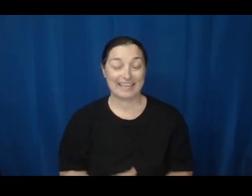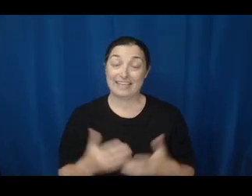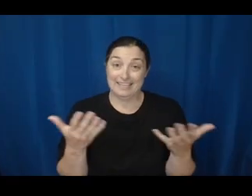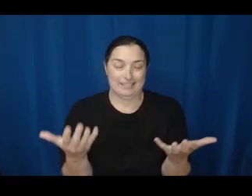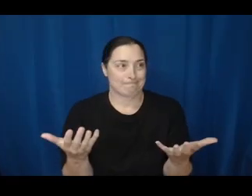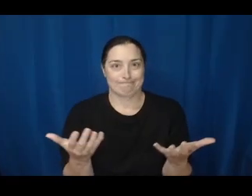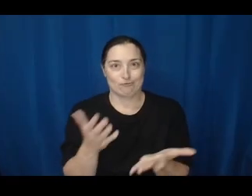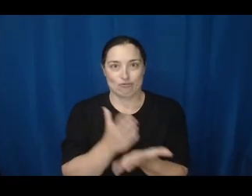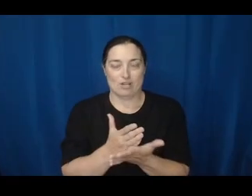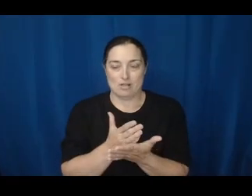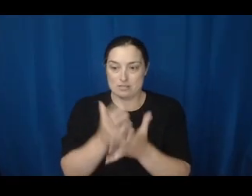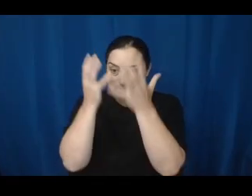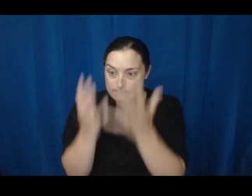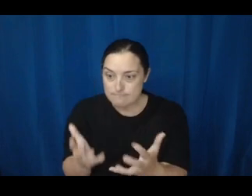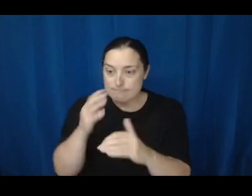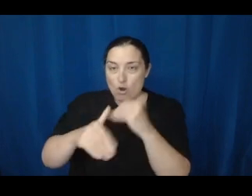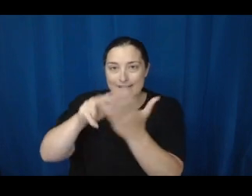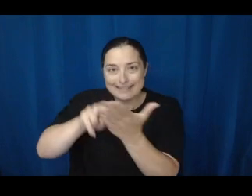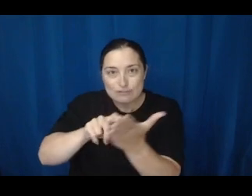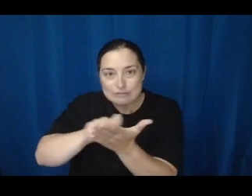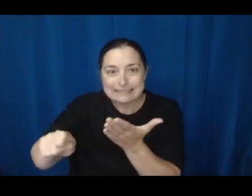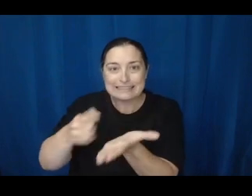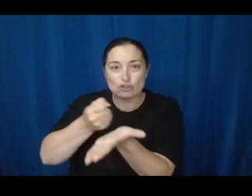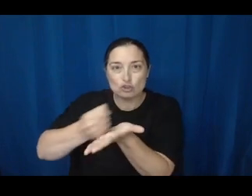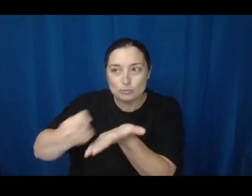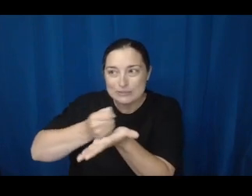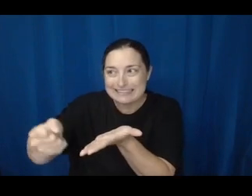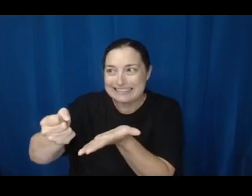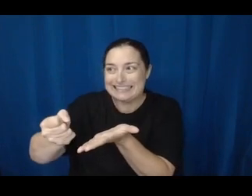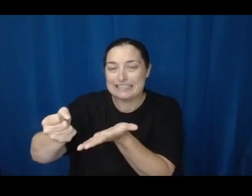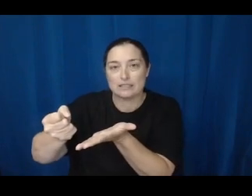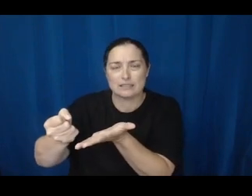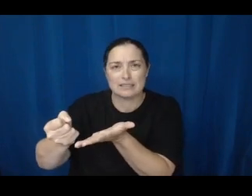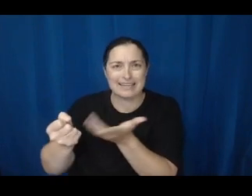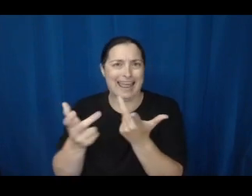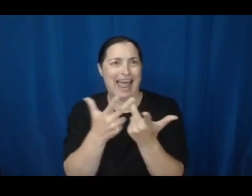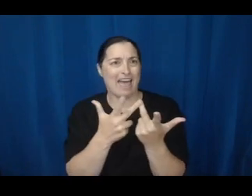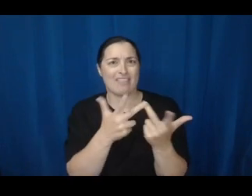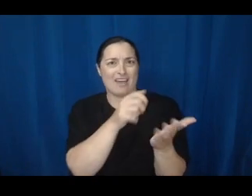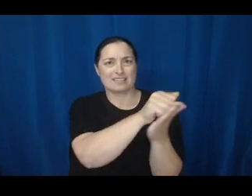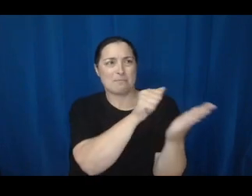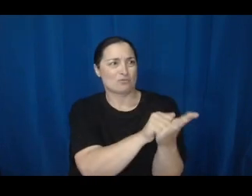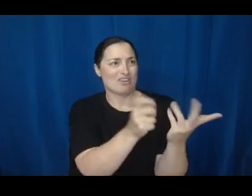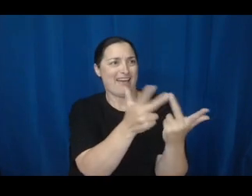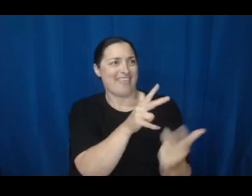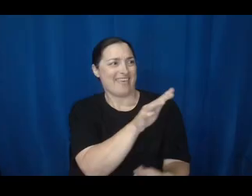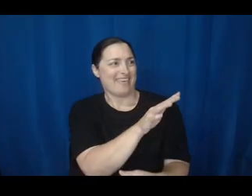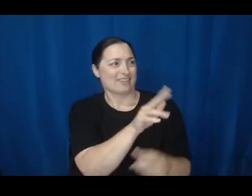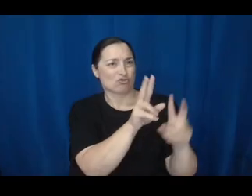on literacy and numeracy. I feel like so many other areas are heavily neglected, and same